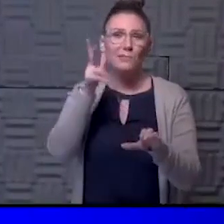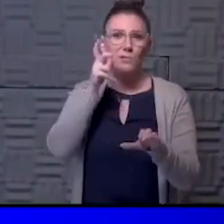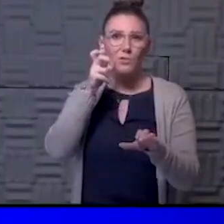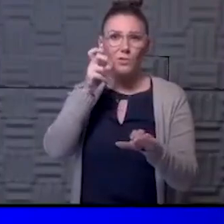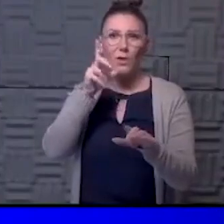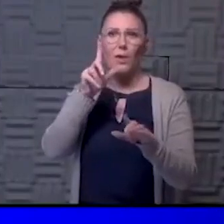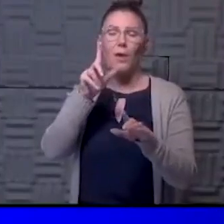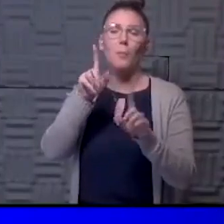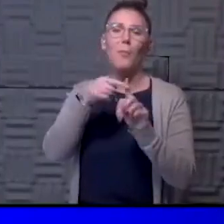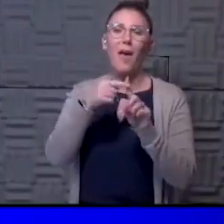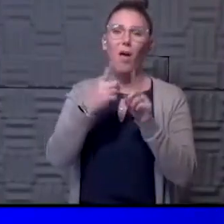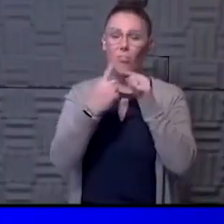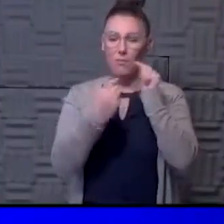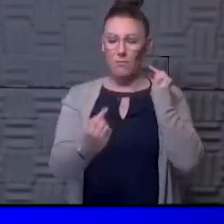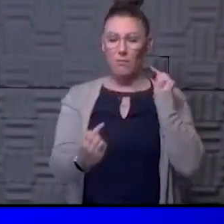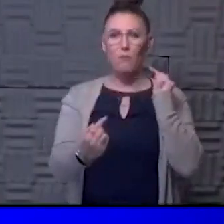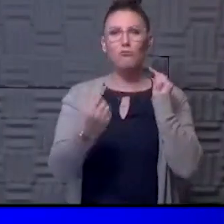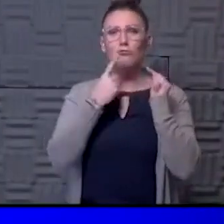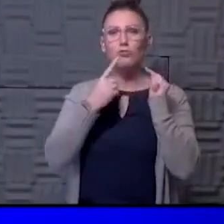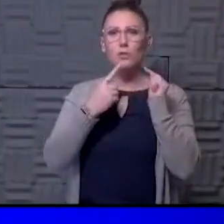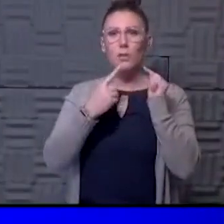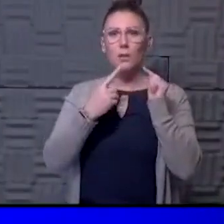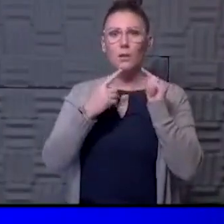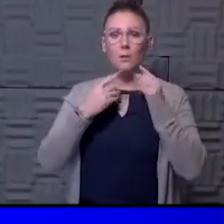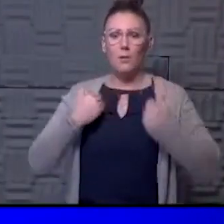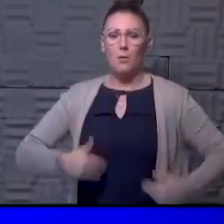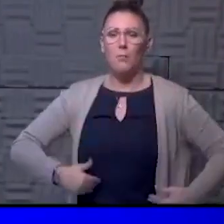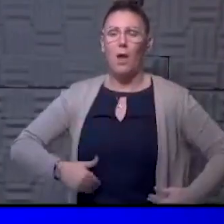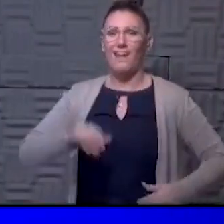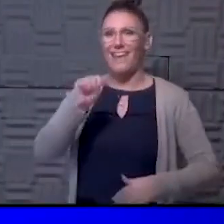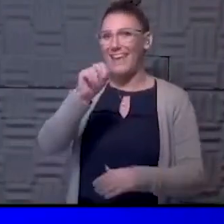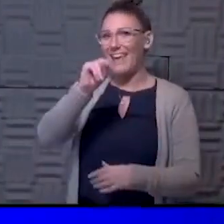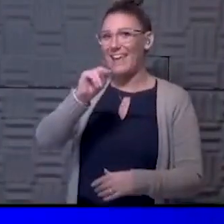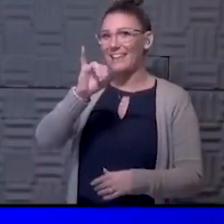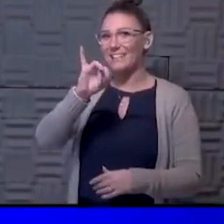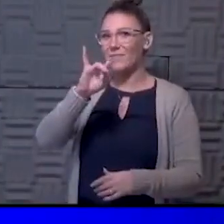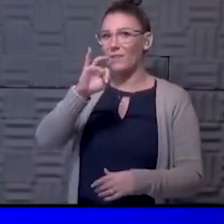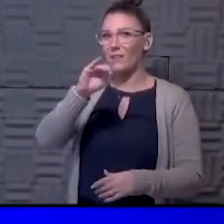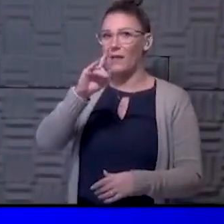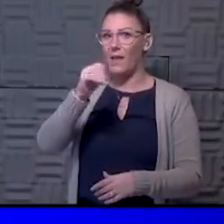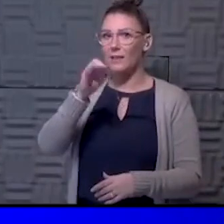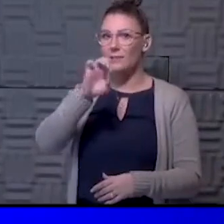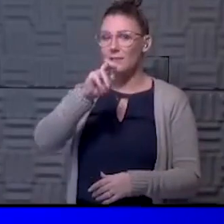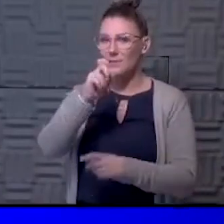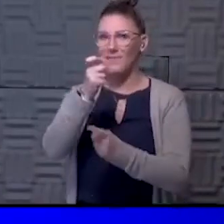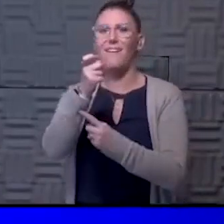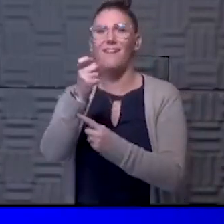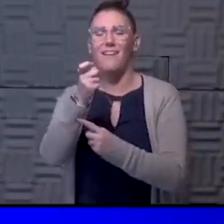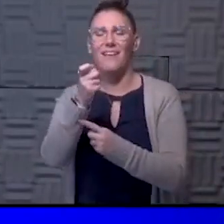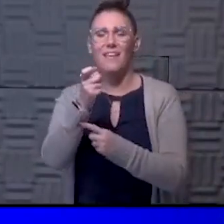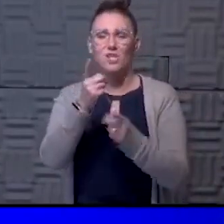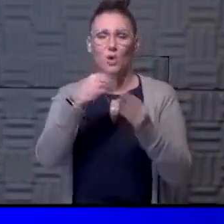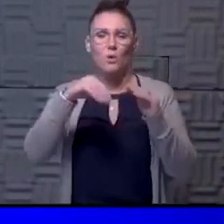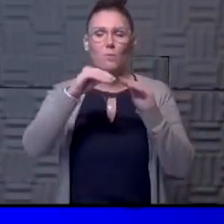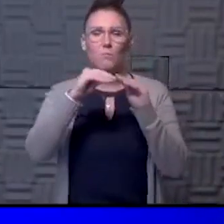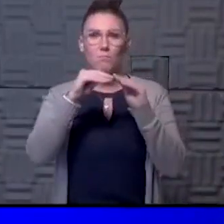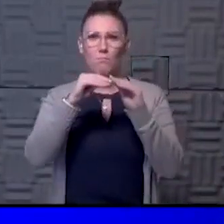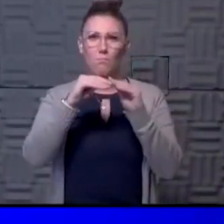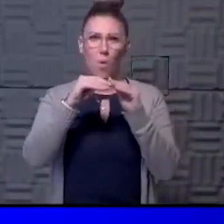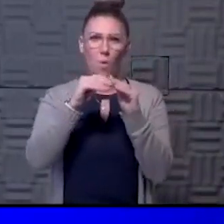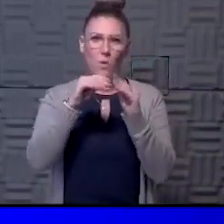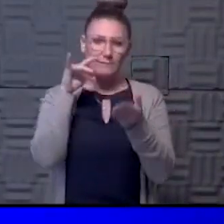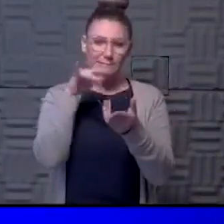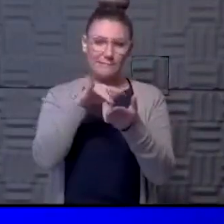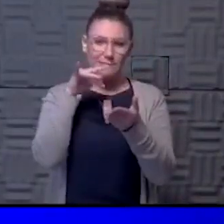the anaphylaxis, further studies now have documented that it's really only about 2 cases per 1